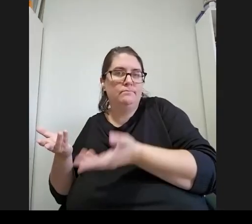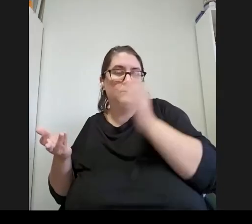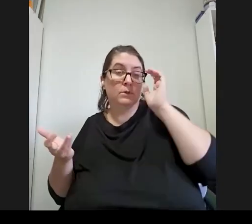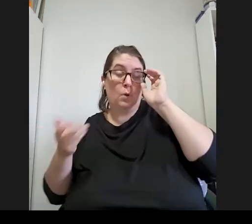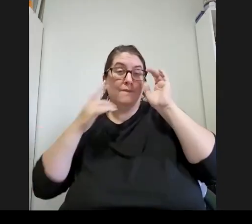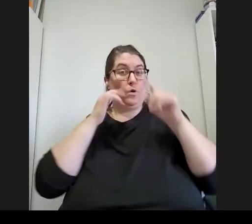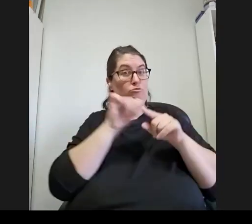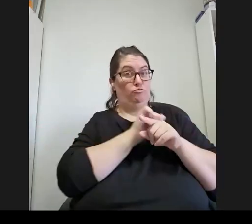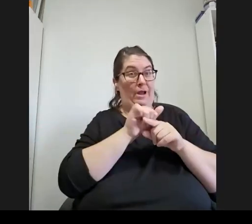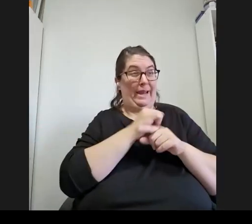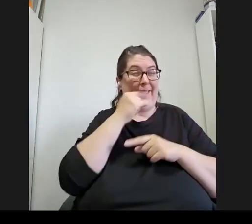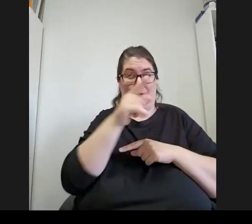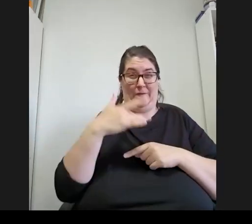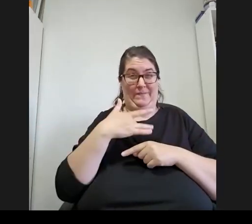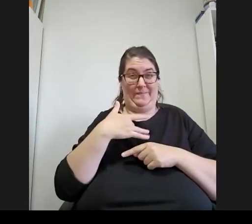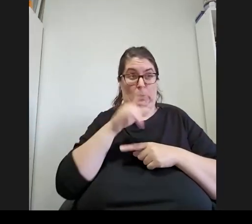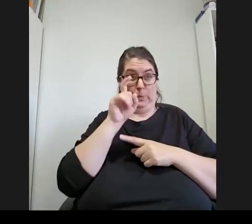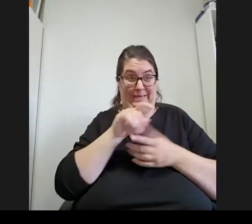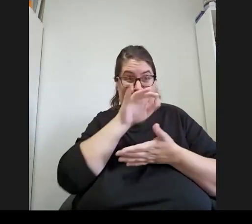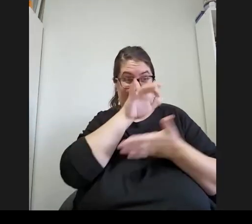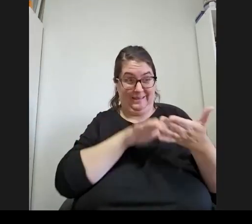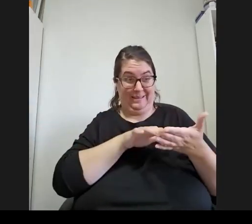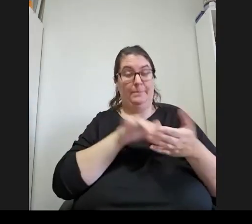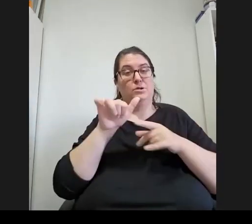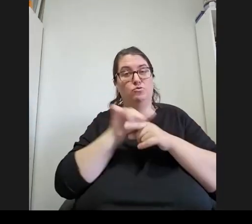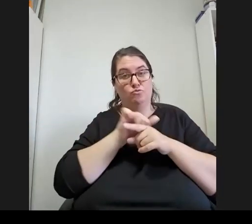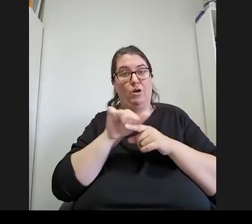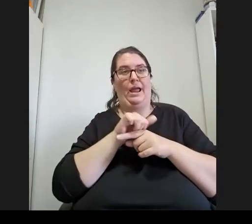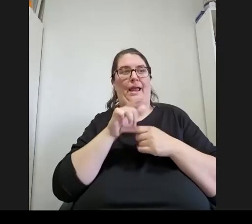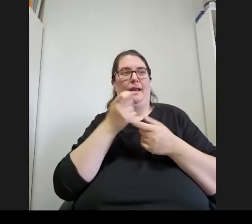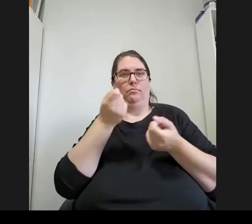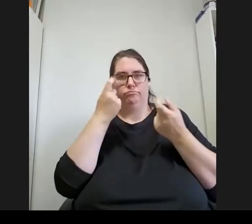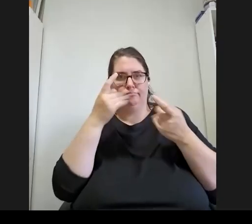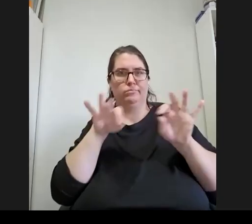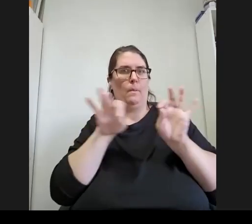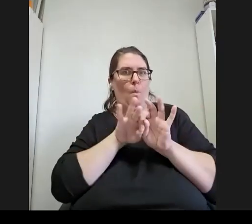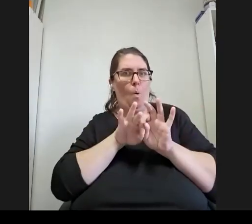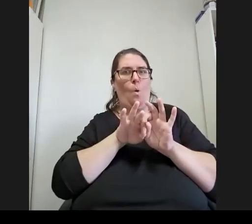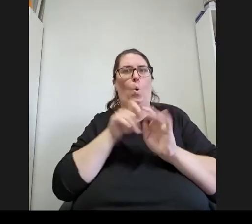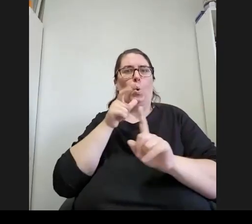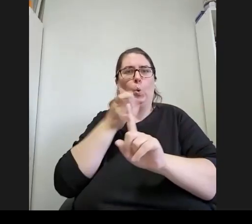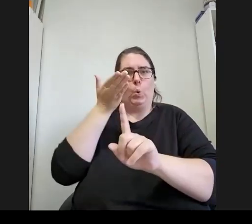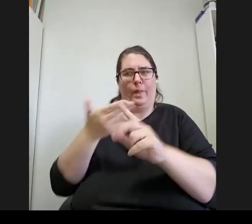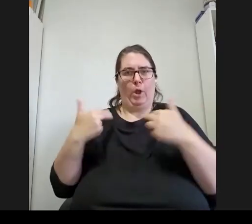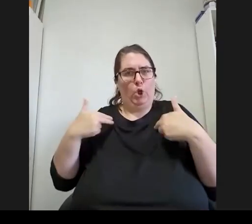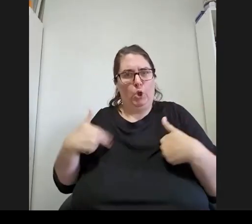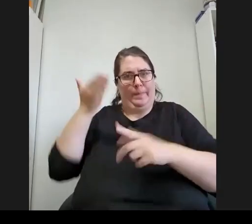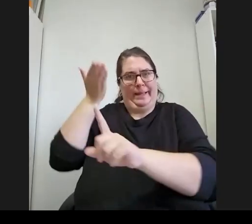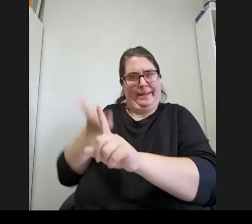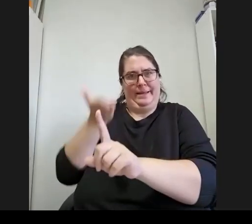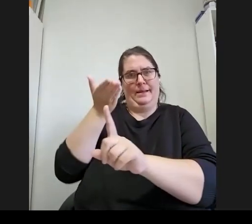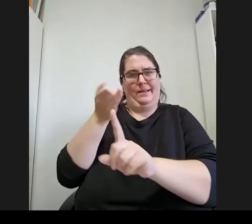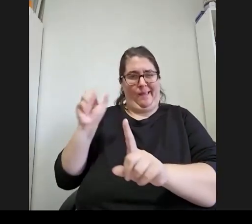if you need to use the tool, you need to go through the training modules and you need to understand and unpack the intersectionality